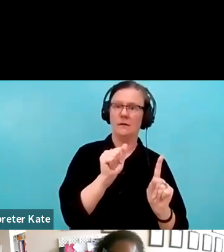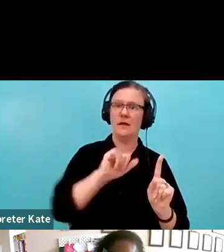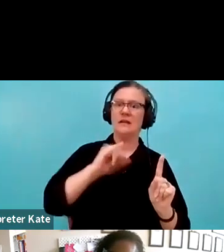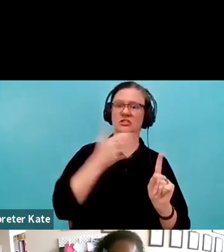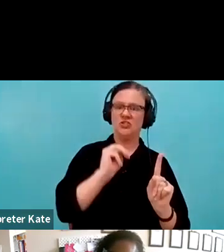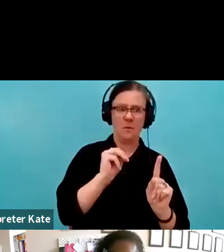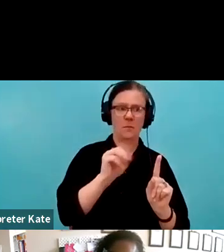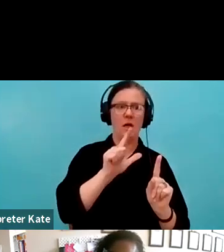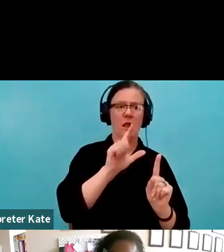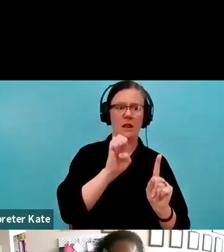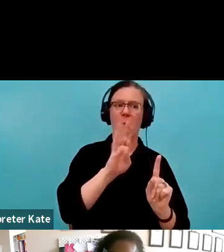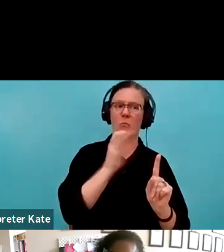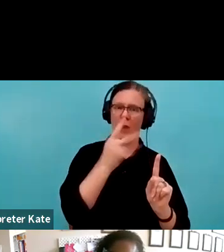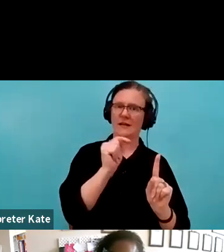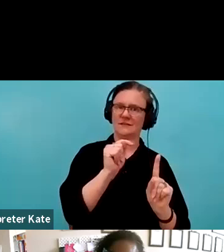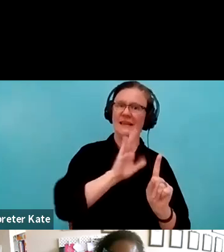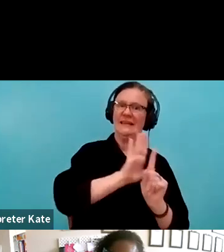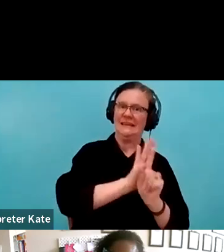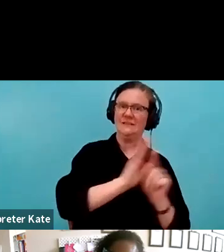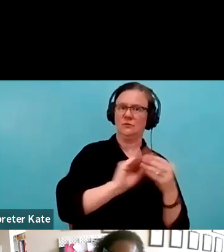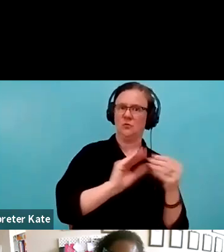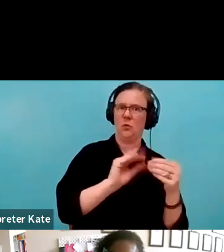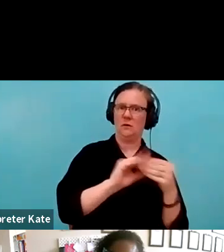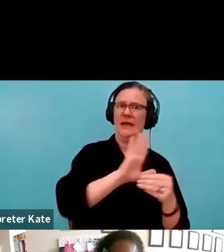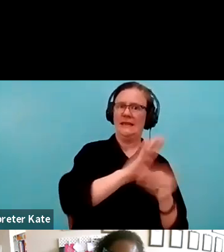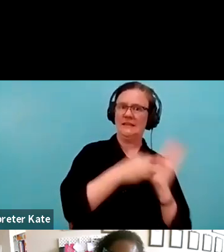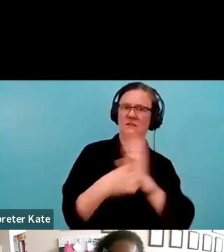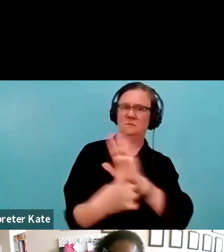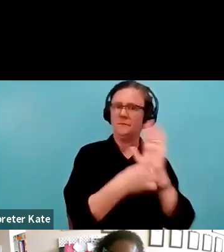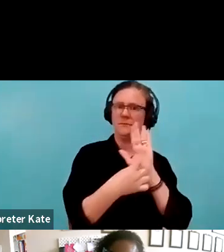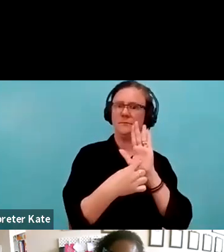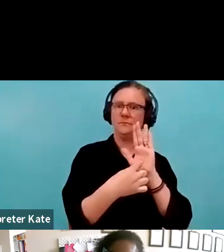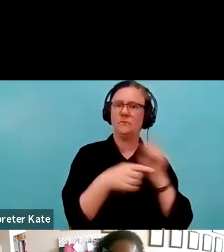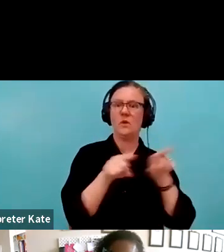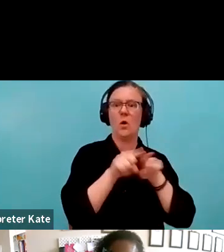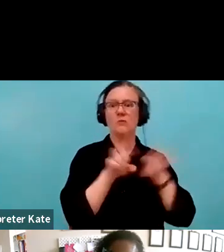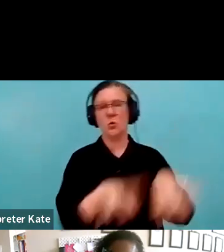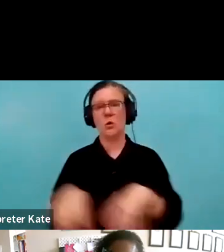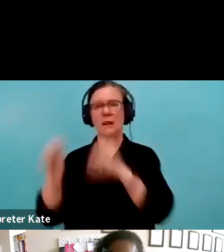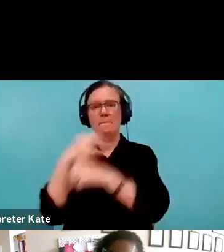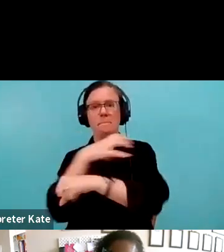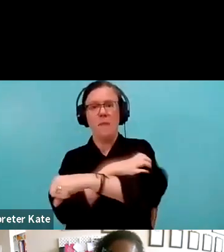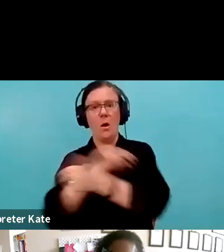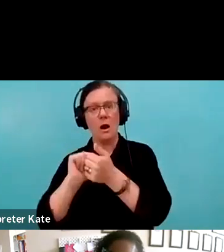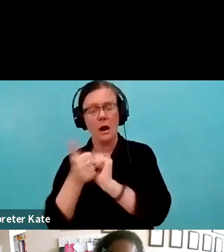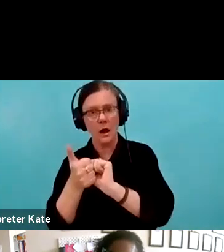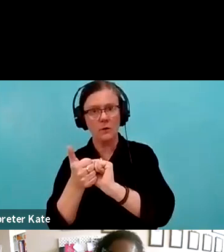Lebrecht. And I think one of the other ways that it claims power is by